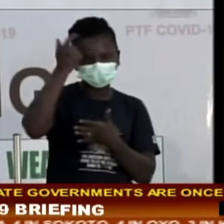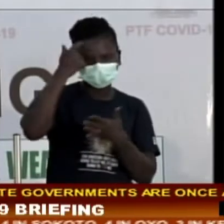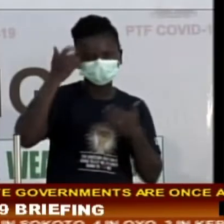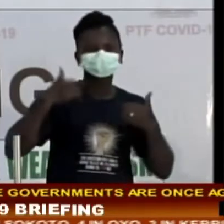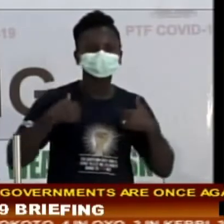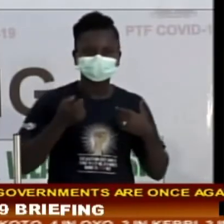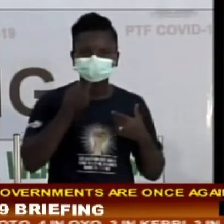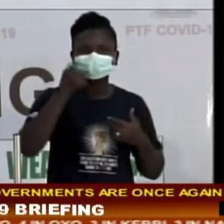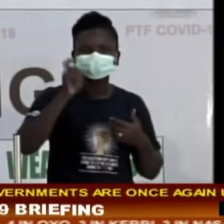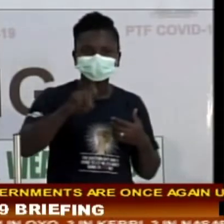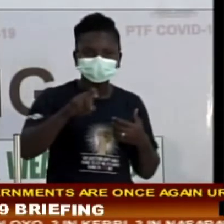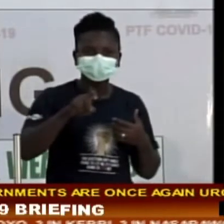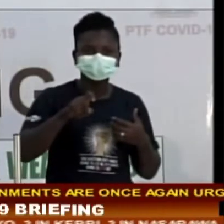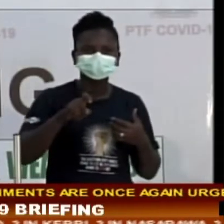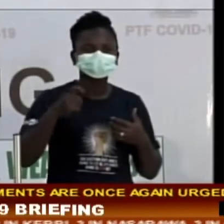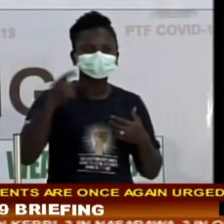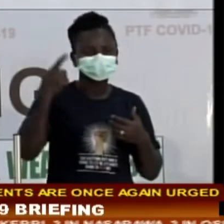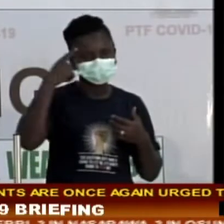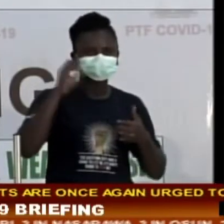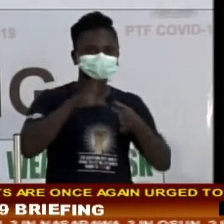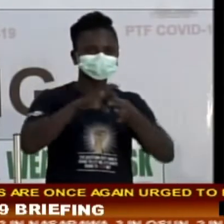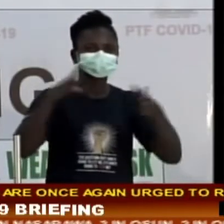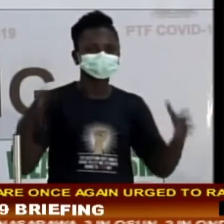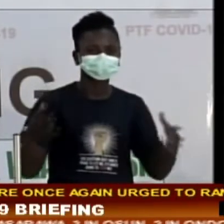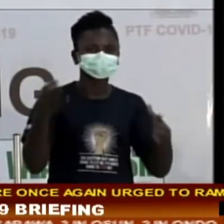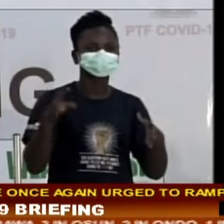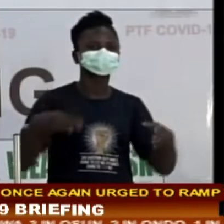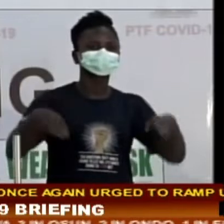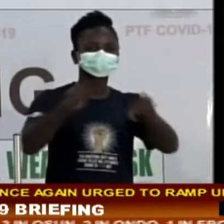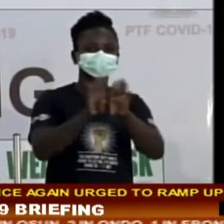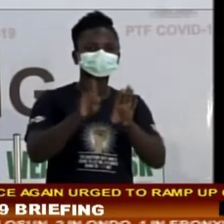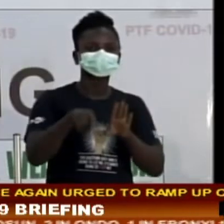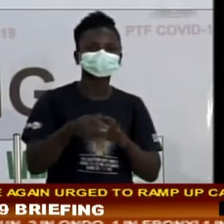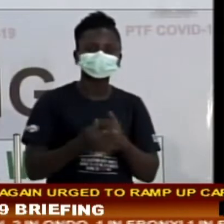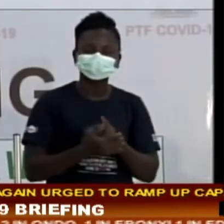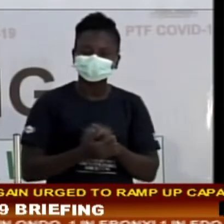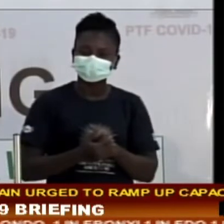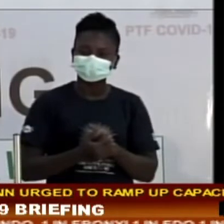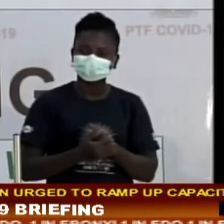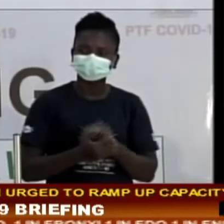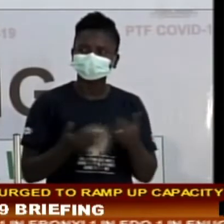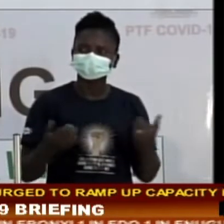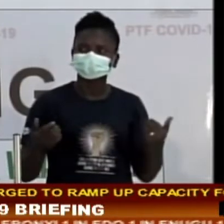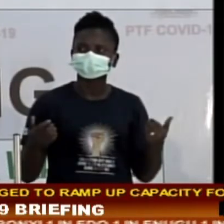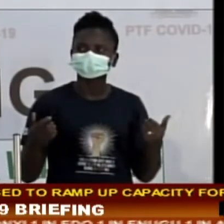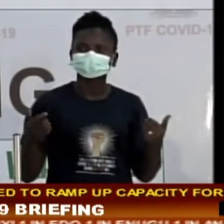ordered for relation of lockdown but we still don't have the full